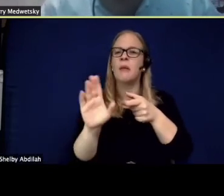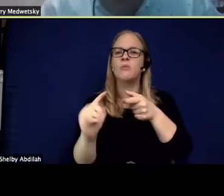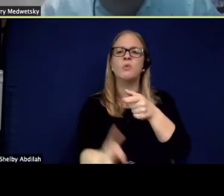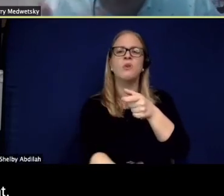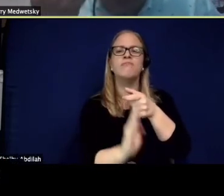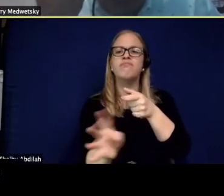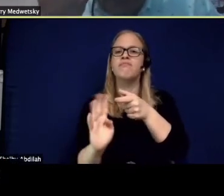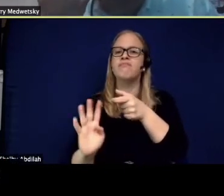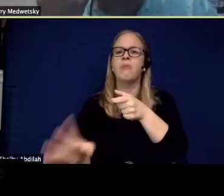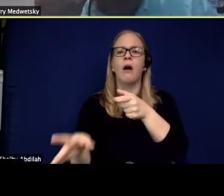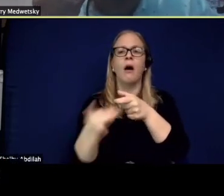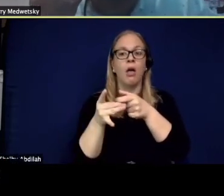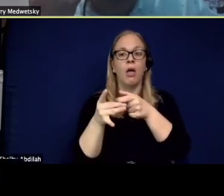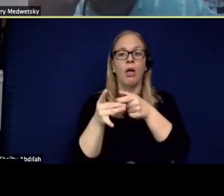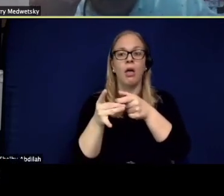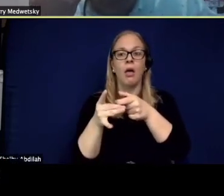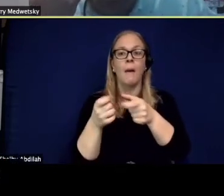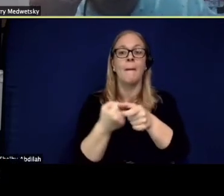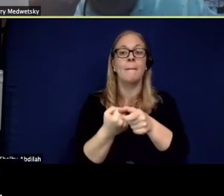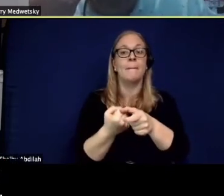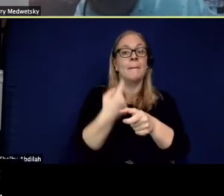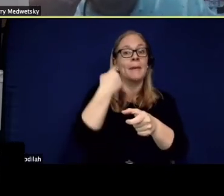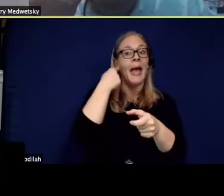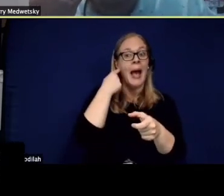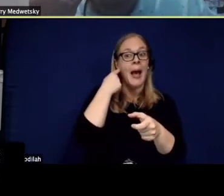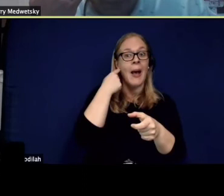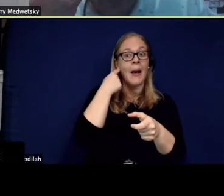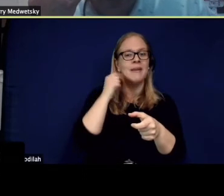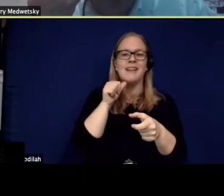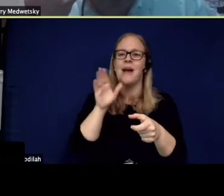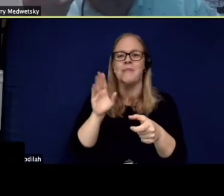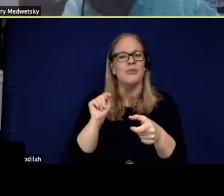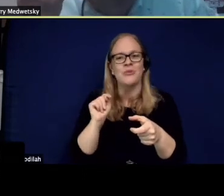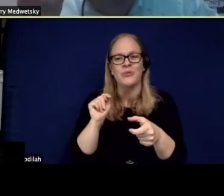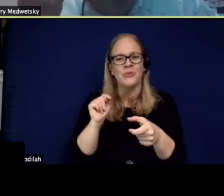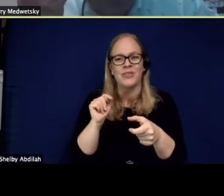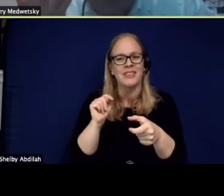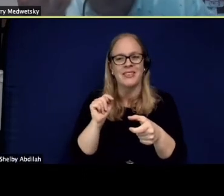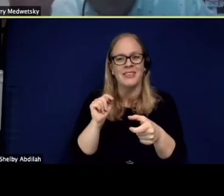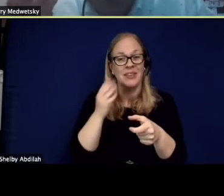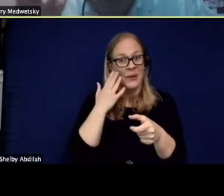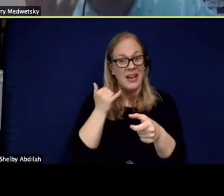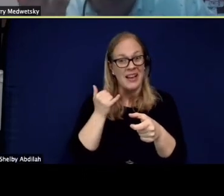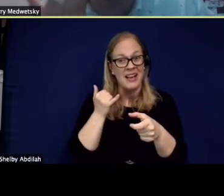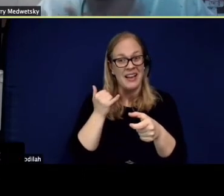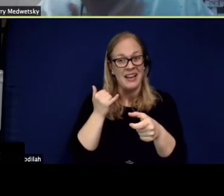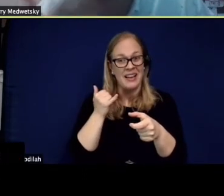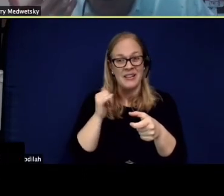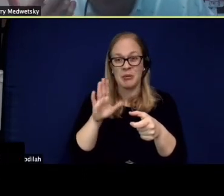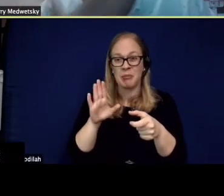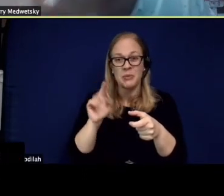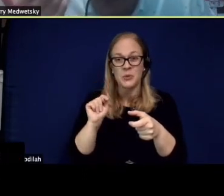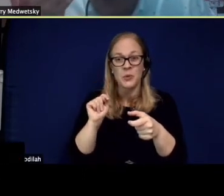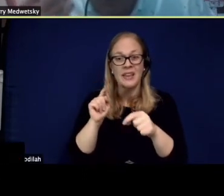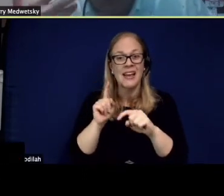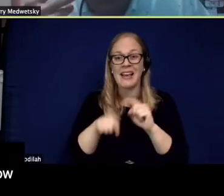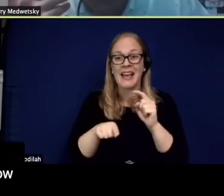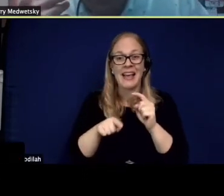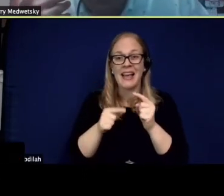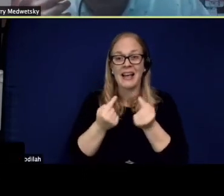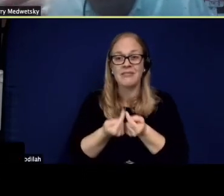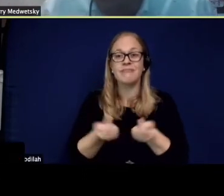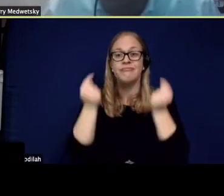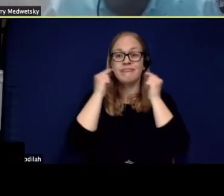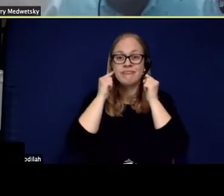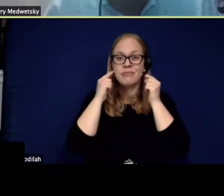but then the signal that they were sent to the hearing aid could not be in that Bluetooth, because it could not allow the hearing aid to